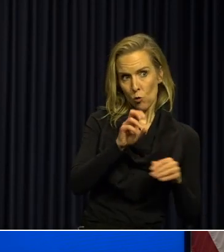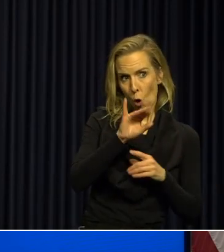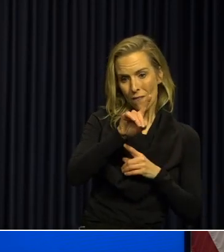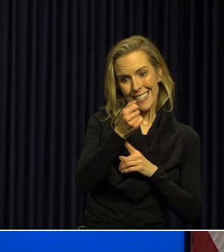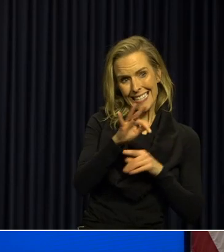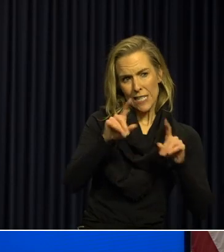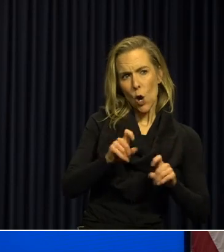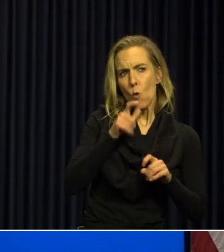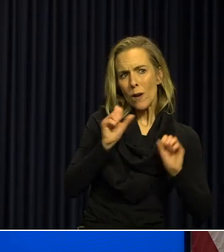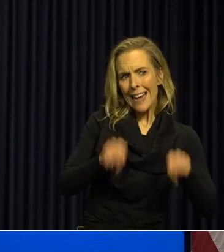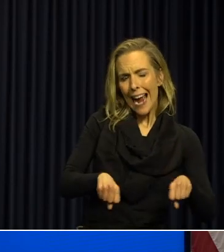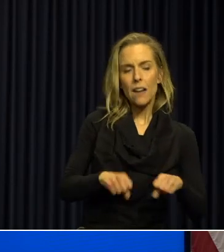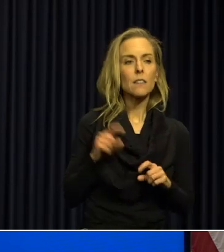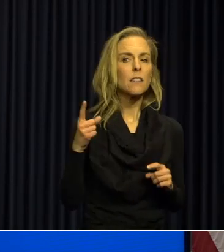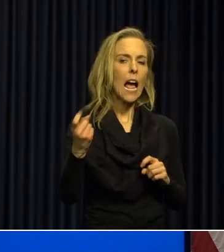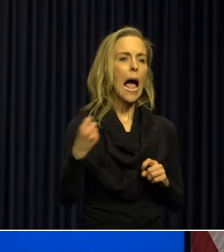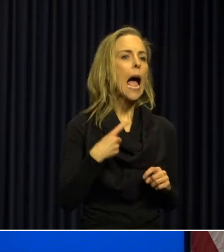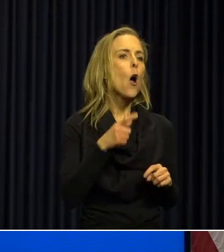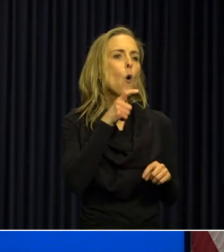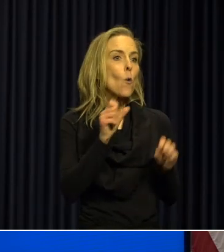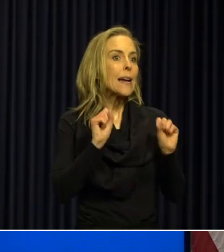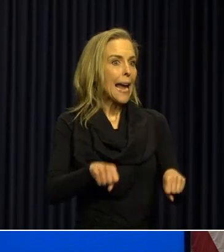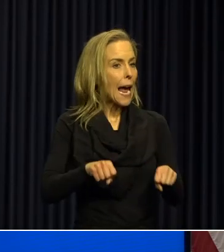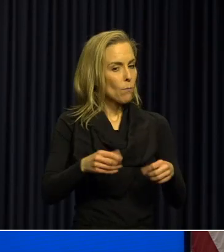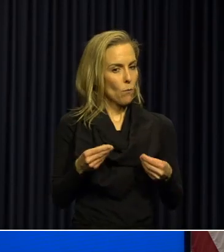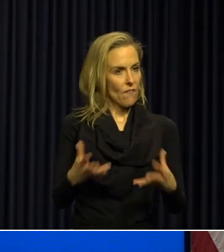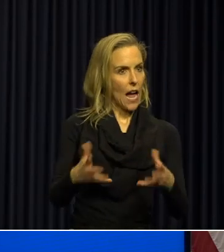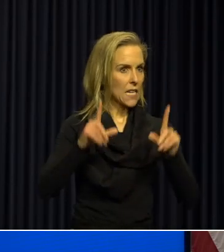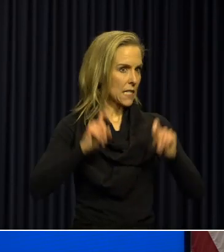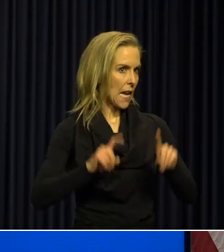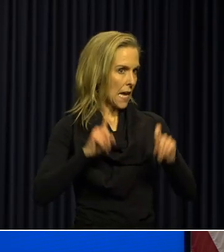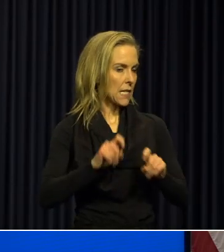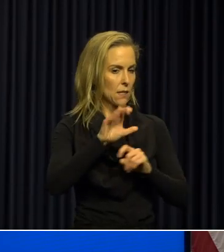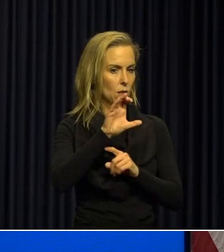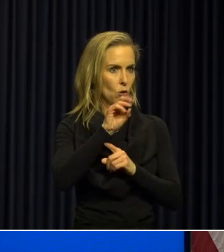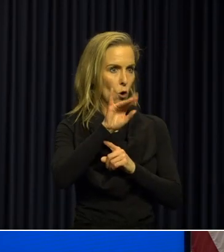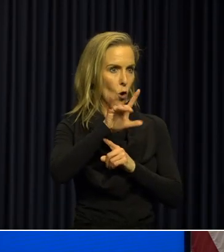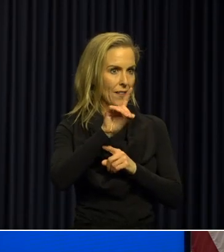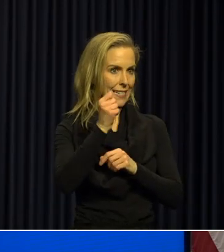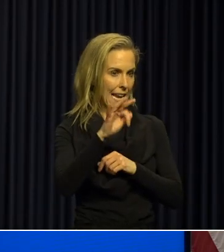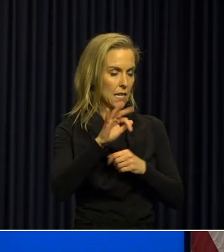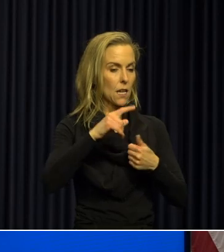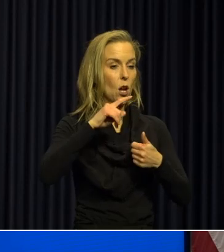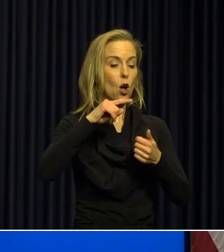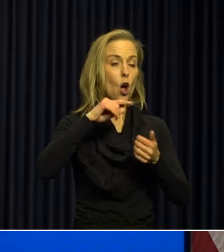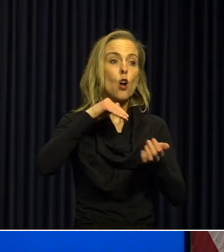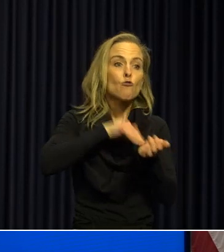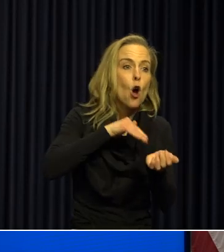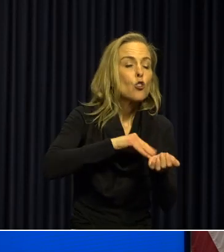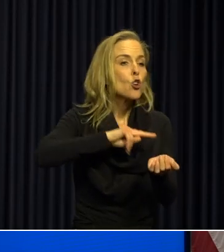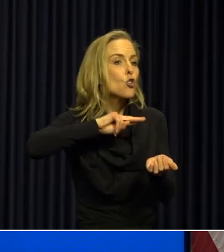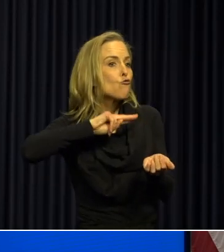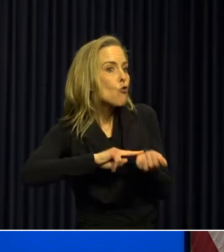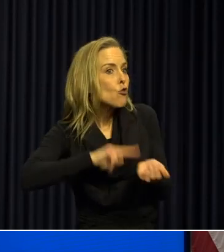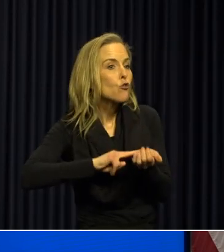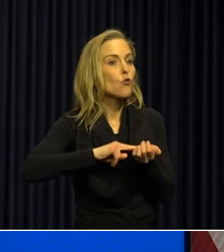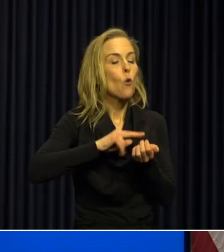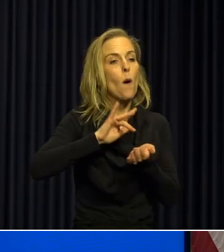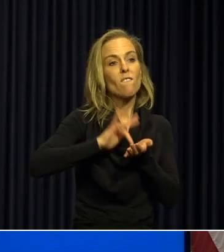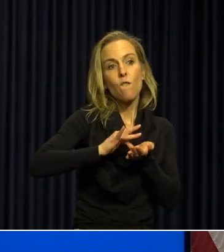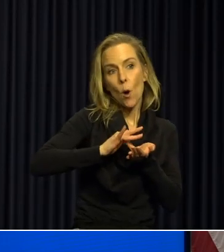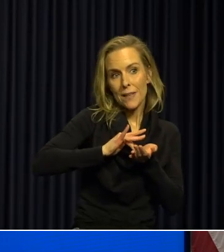to do so? So the question is, who can conduct COVID-19 tests? It is doctors, it is nurses, it is now